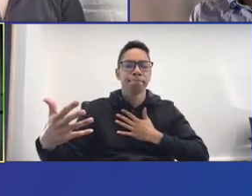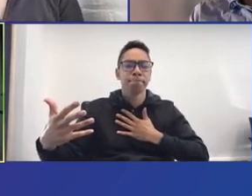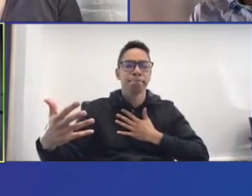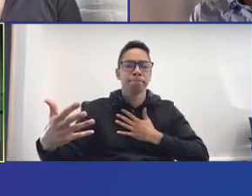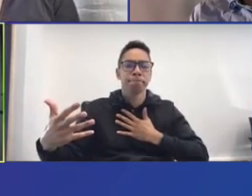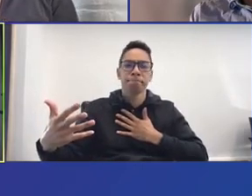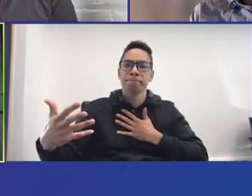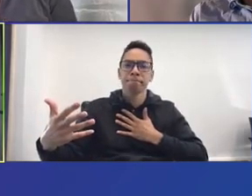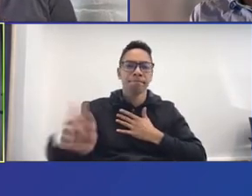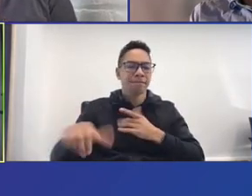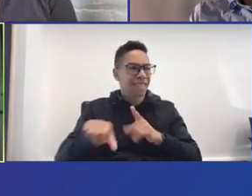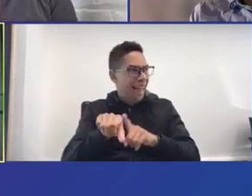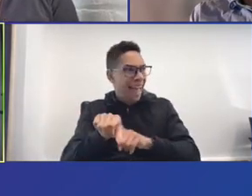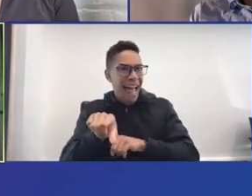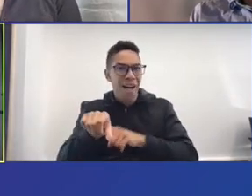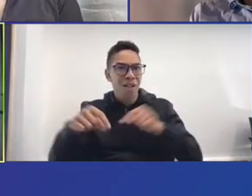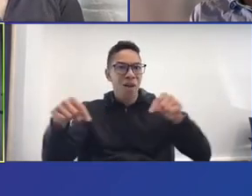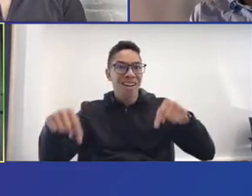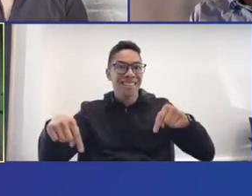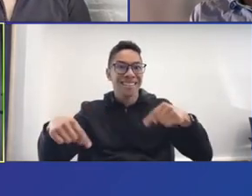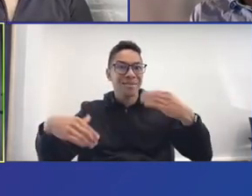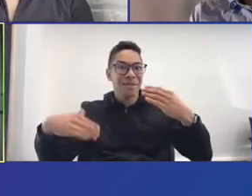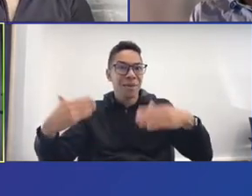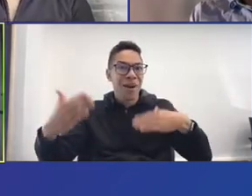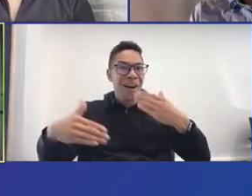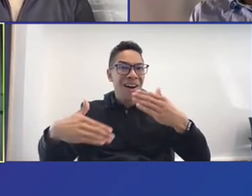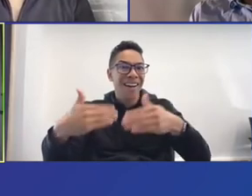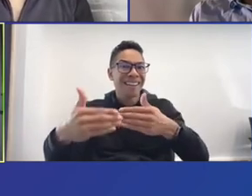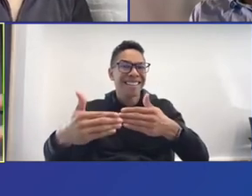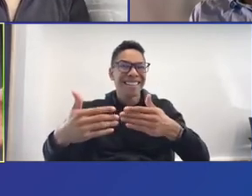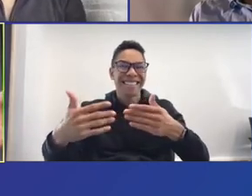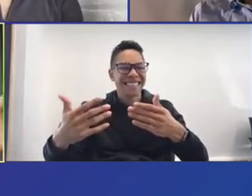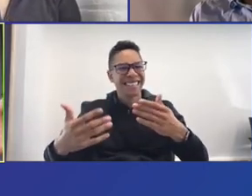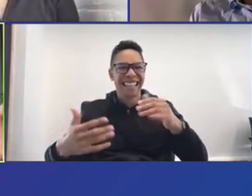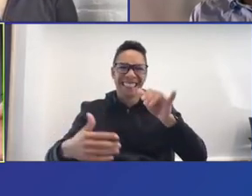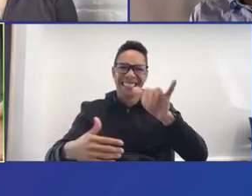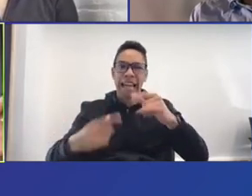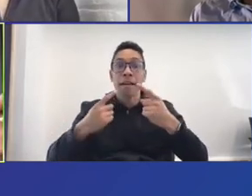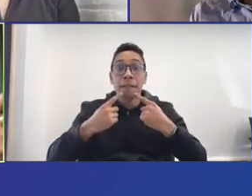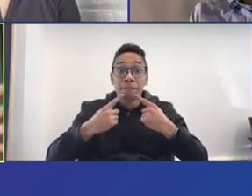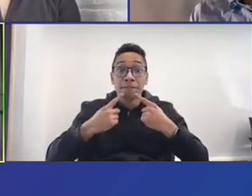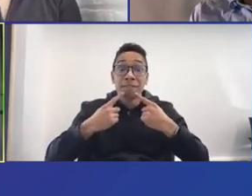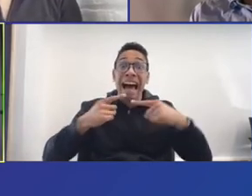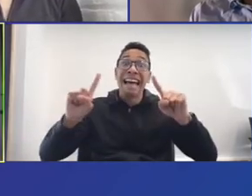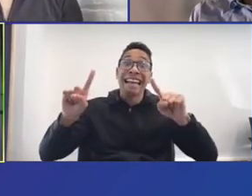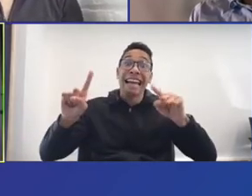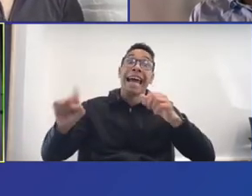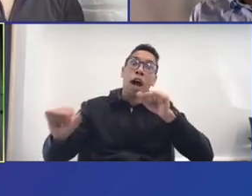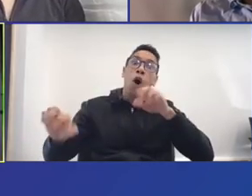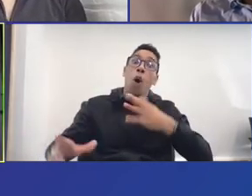how long has this been going on? That exhale, right?